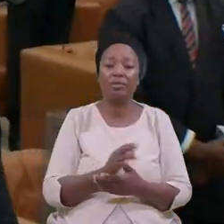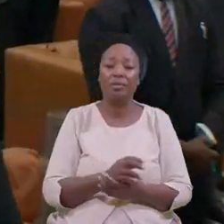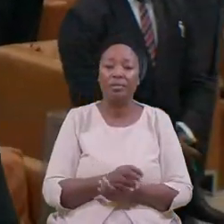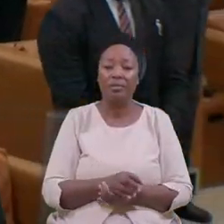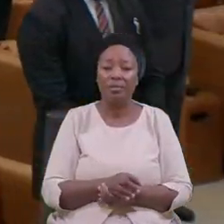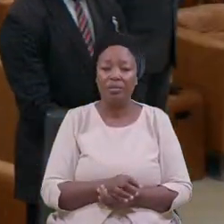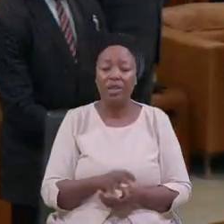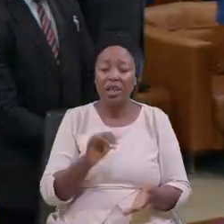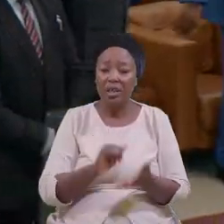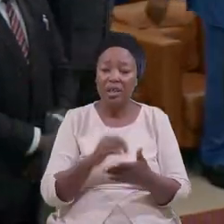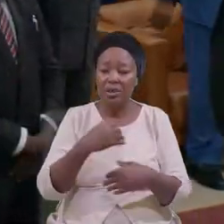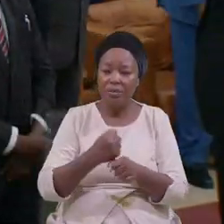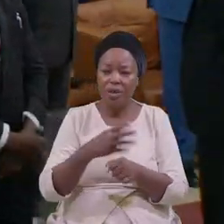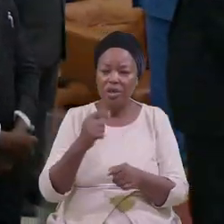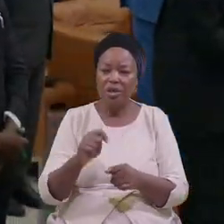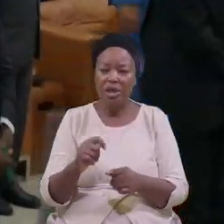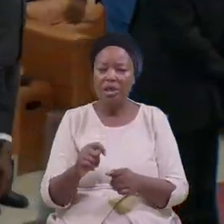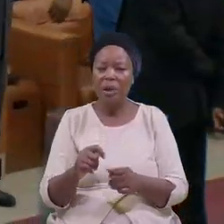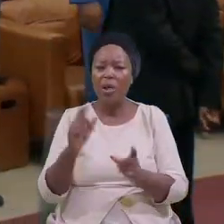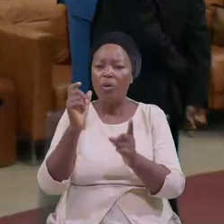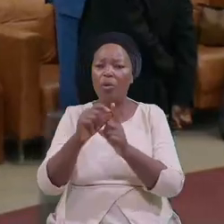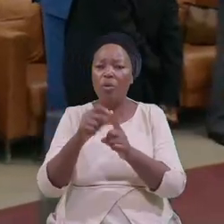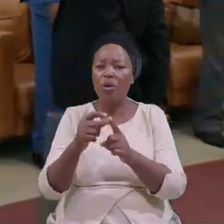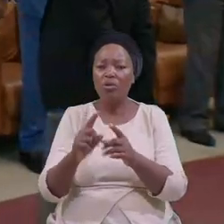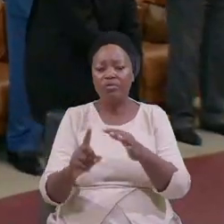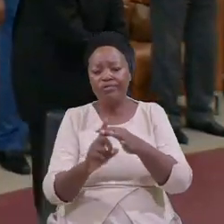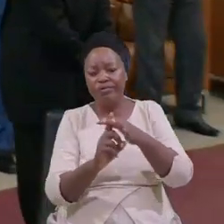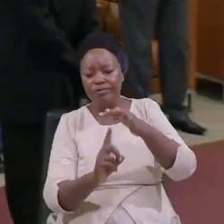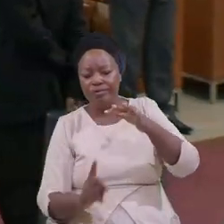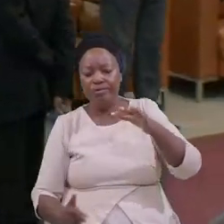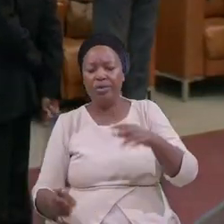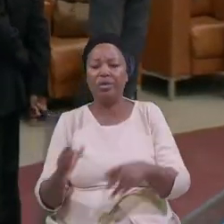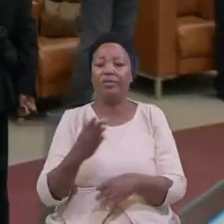that makes the word leak away from your life.